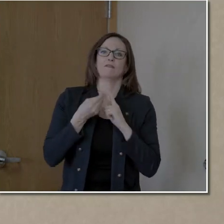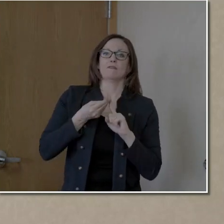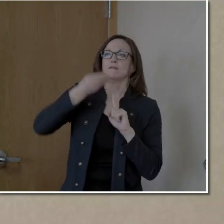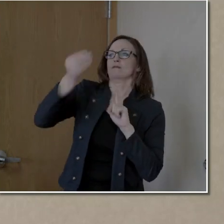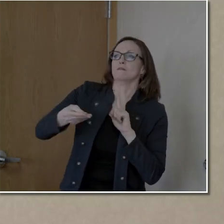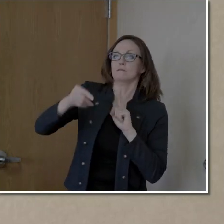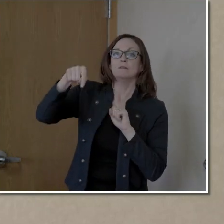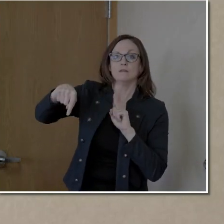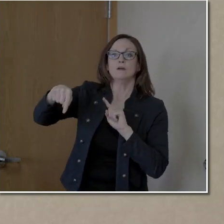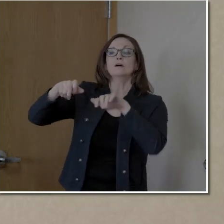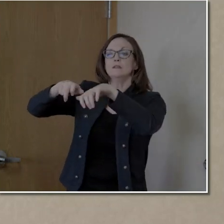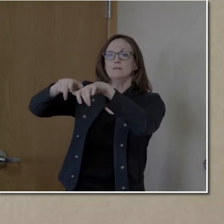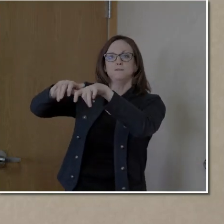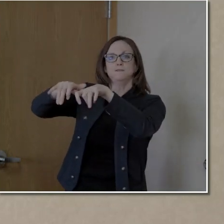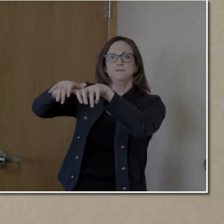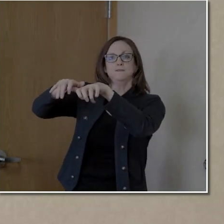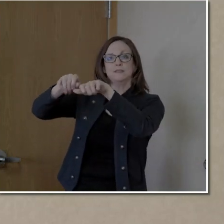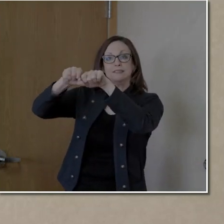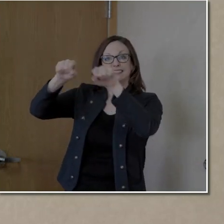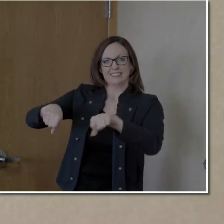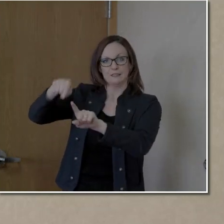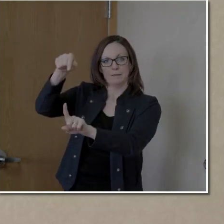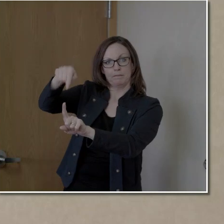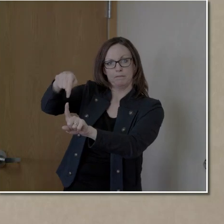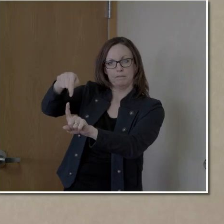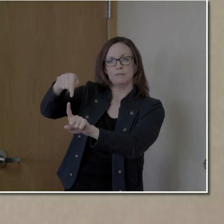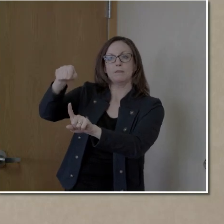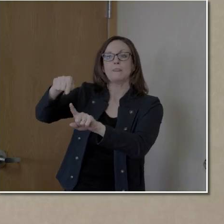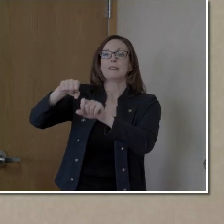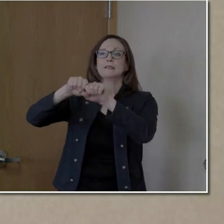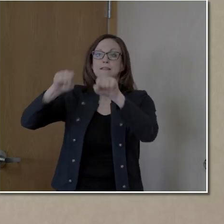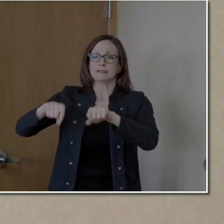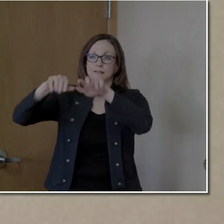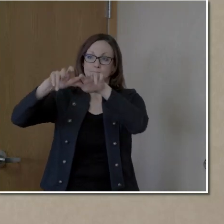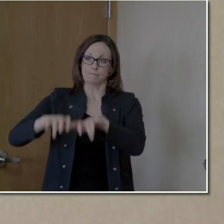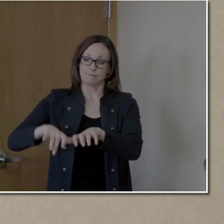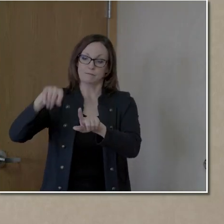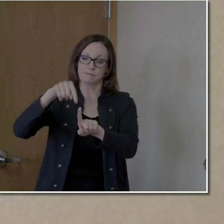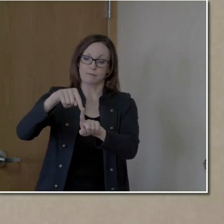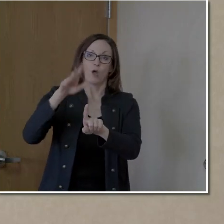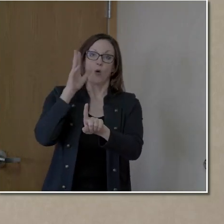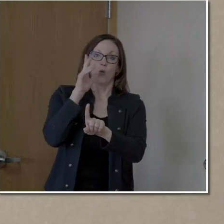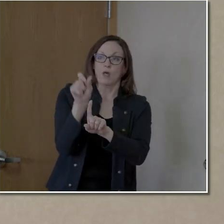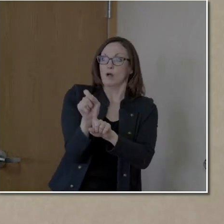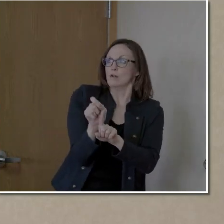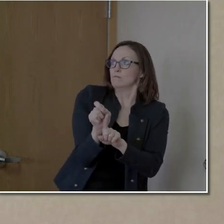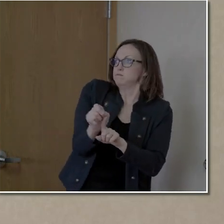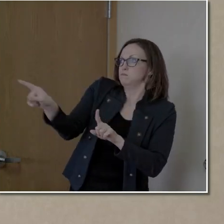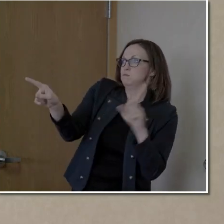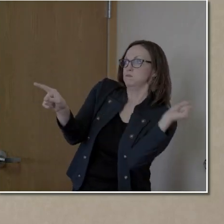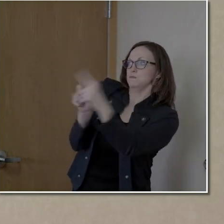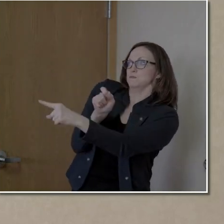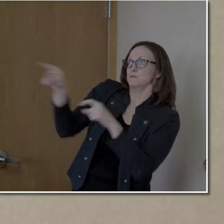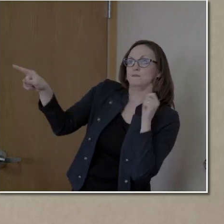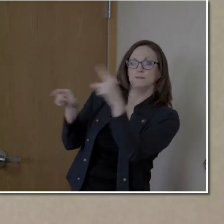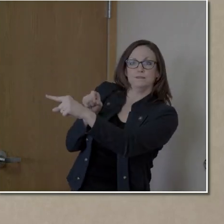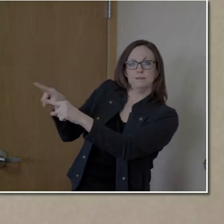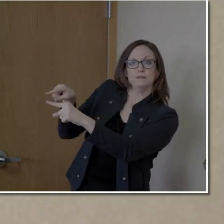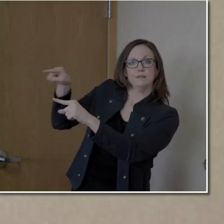when their symptoms started, if they'd been in contact with anyone they knew had COVID-19, if they'd been in